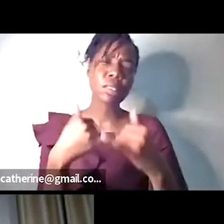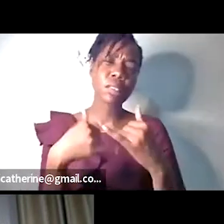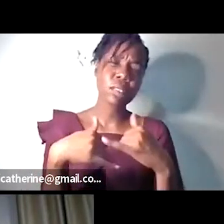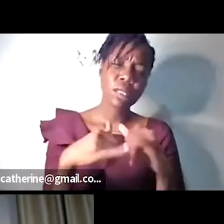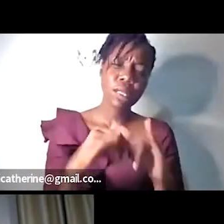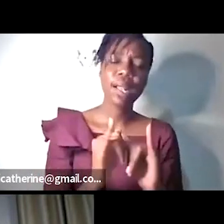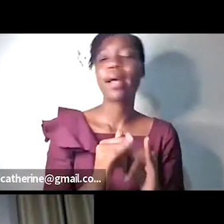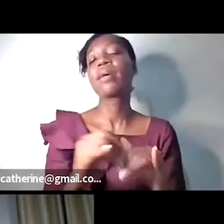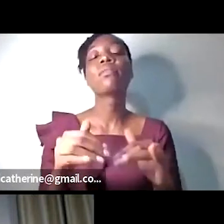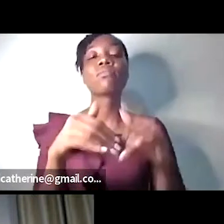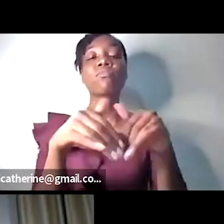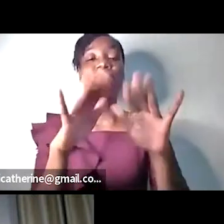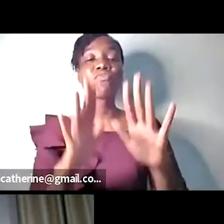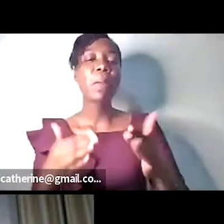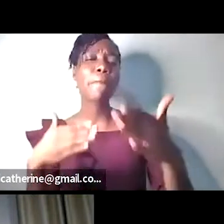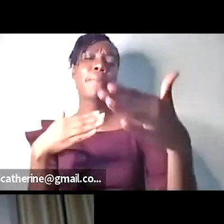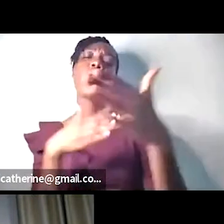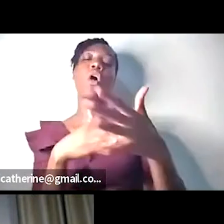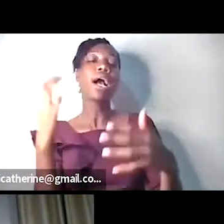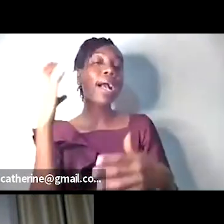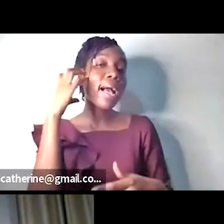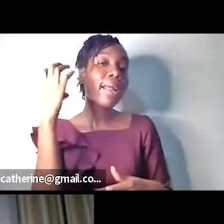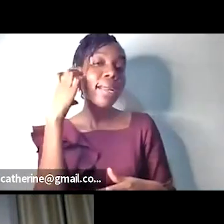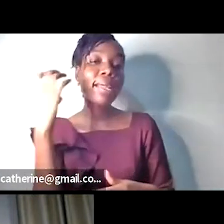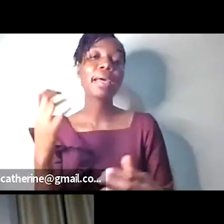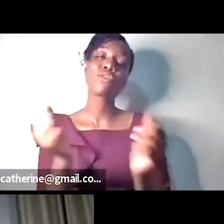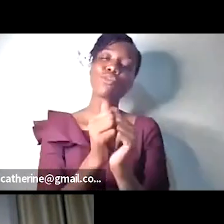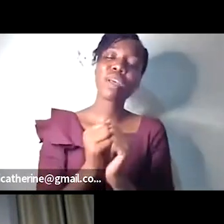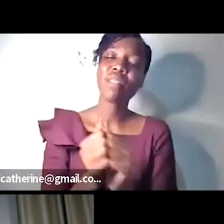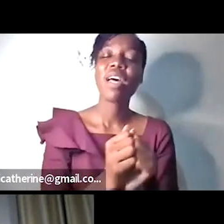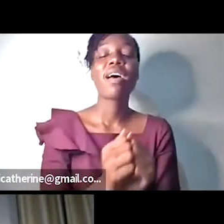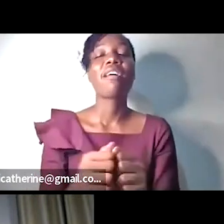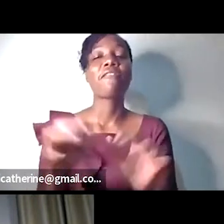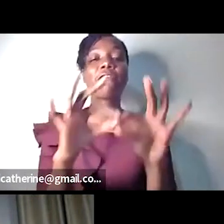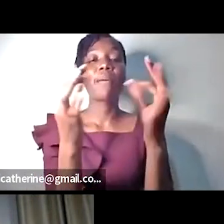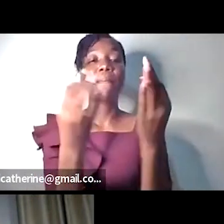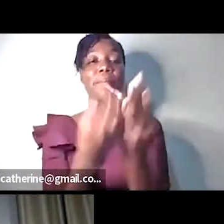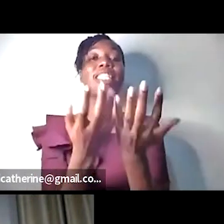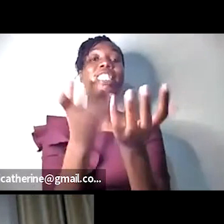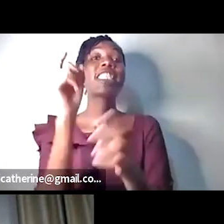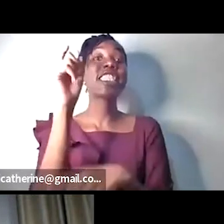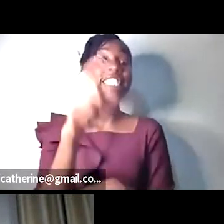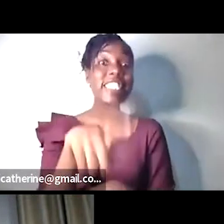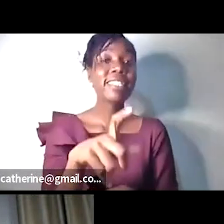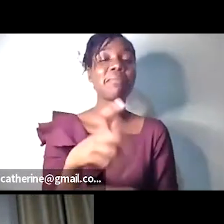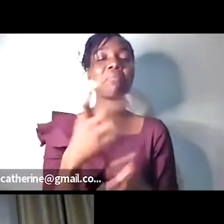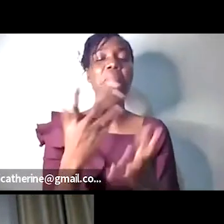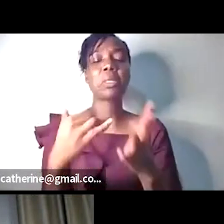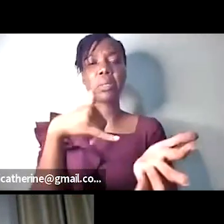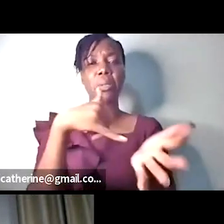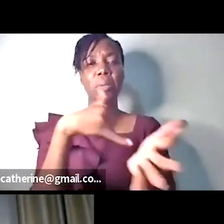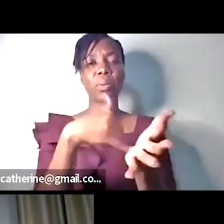career perspective with family demands, includes so much, but I'm going